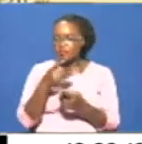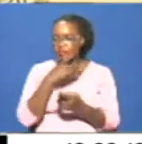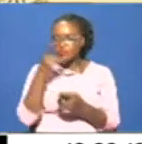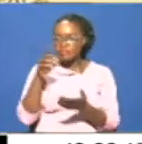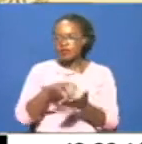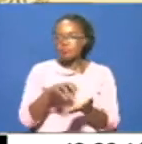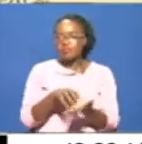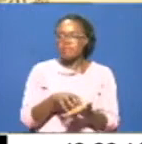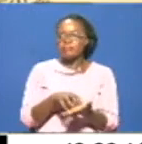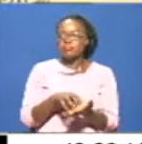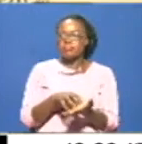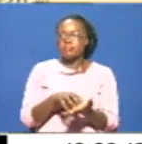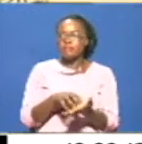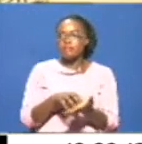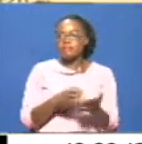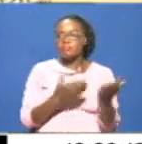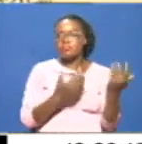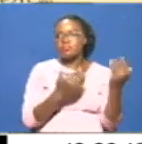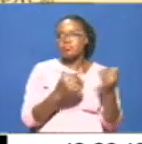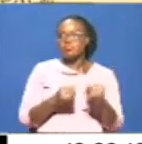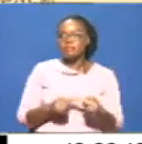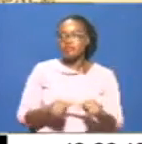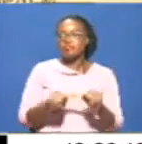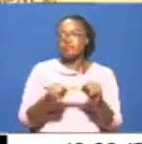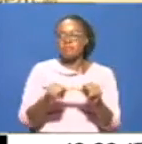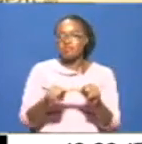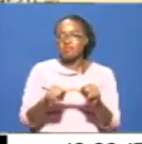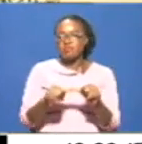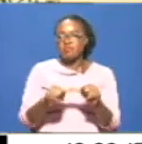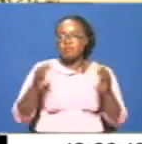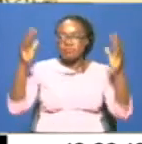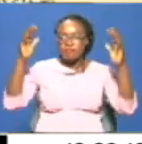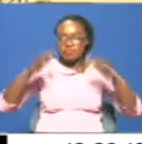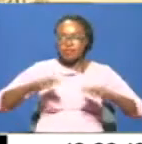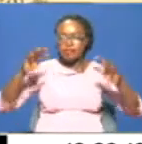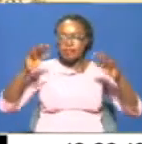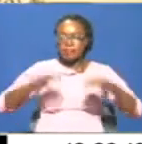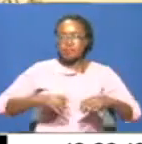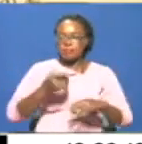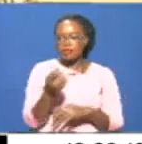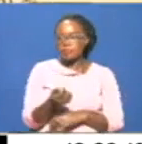situation is expected to persist and the rainfall will be depressed.